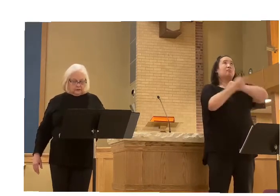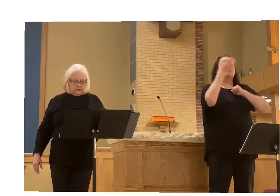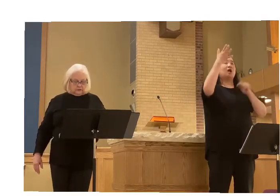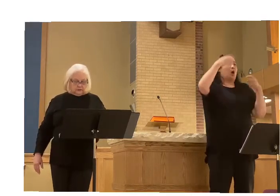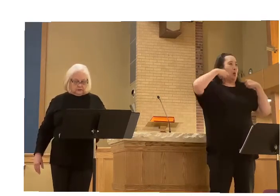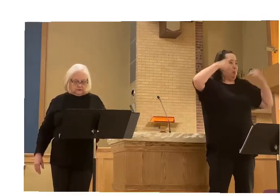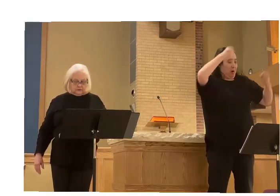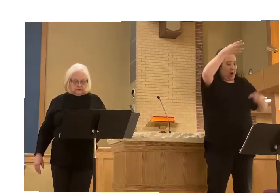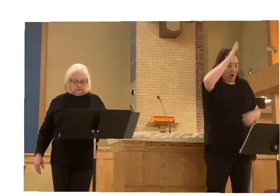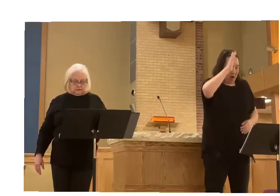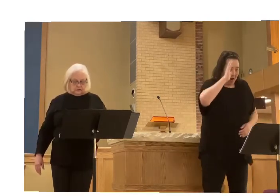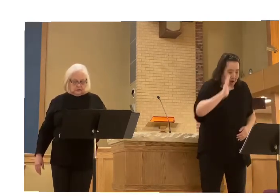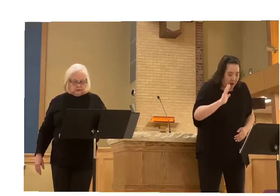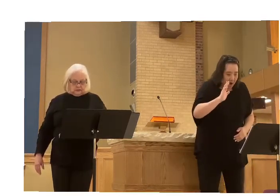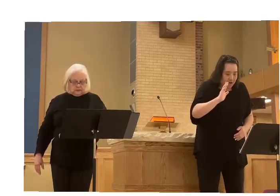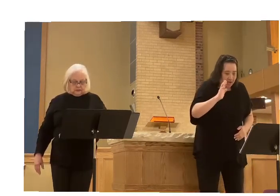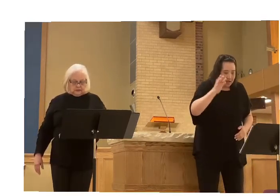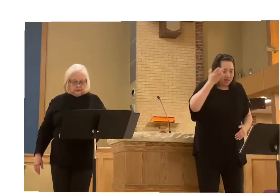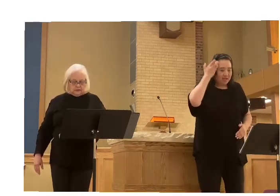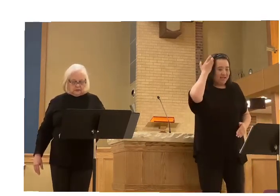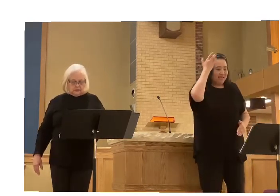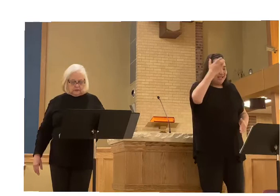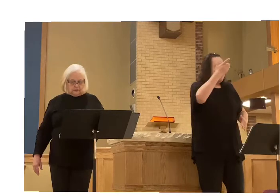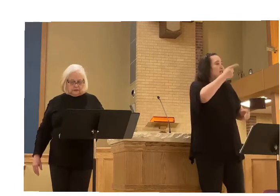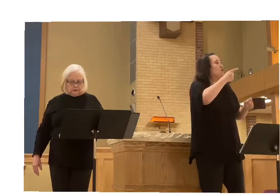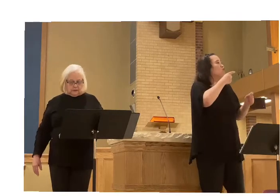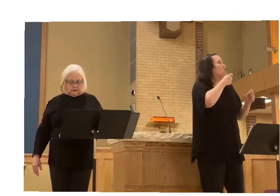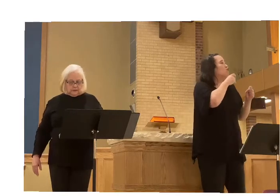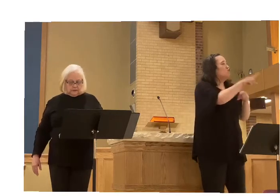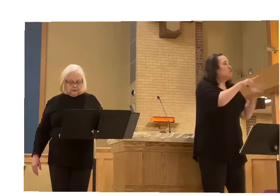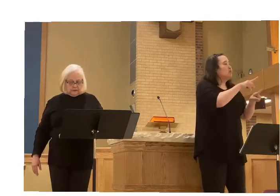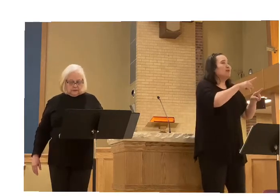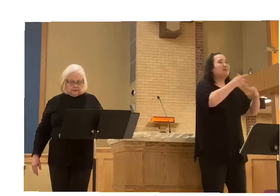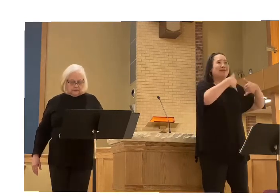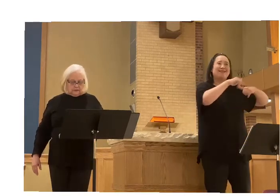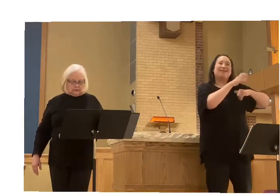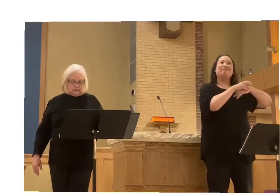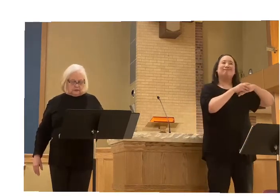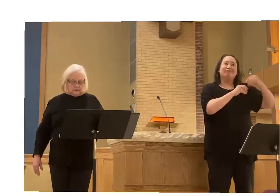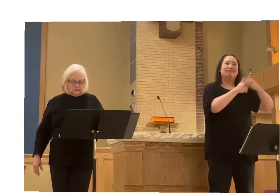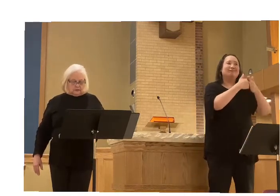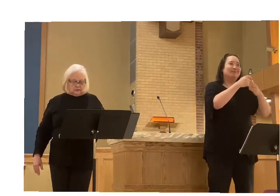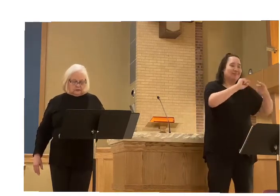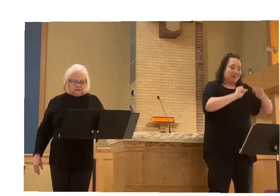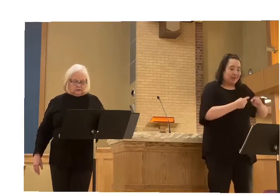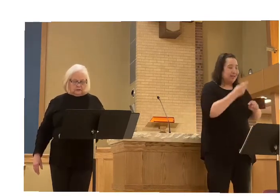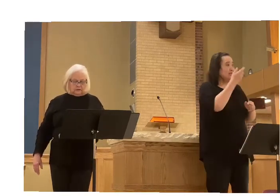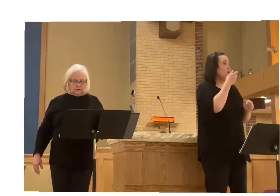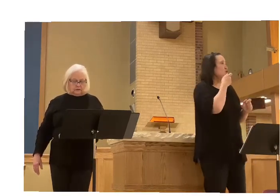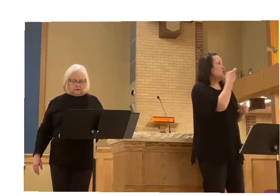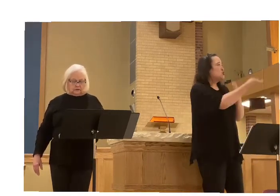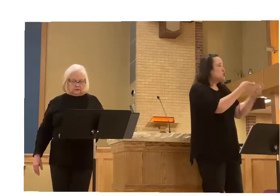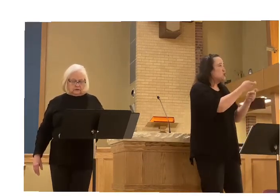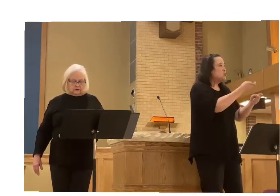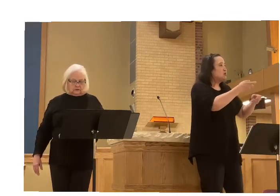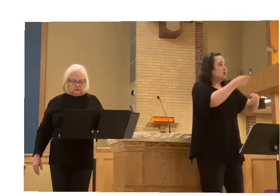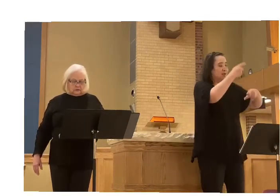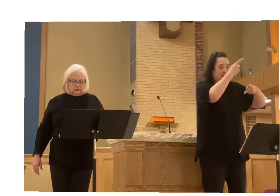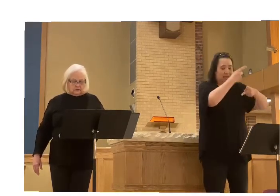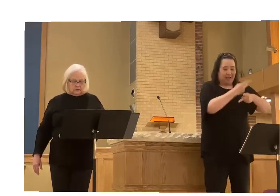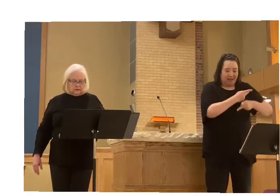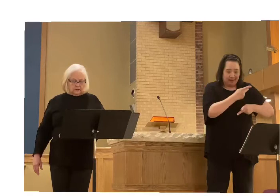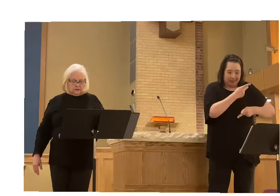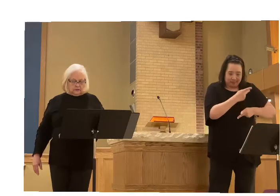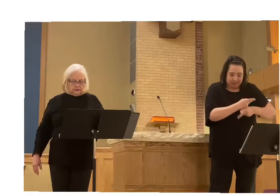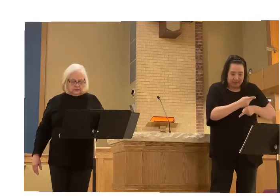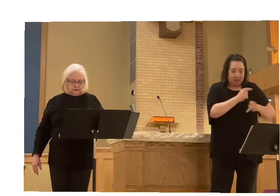he wounds, but he binds up. He smites, but his hands give healing. Insult has broken my heart,